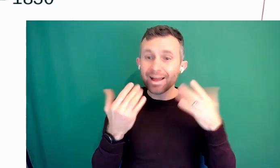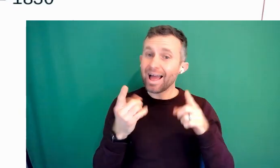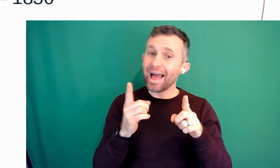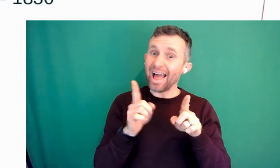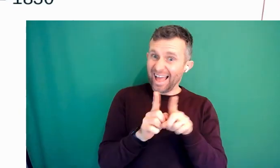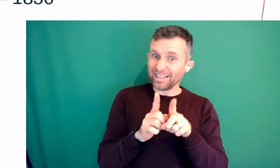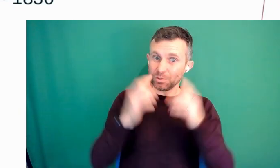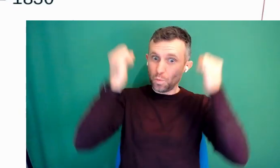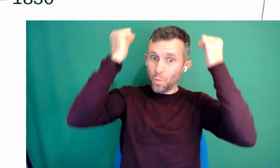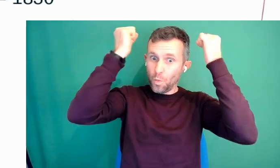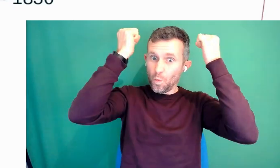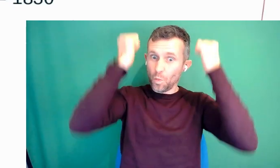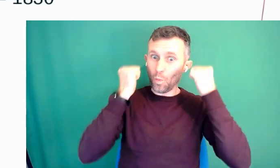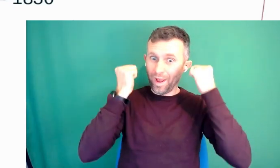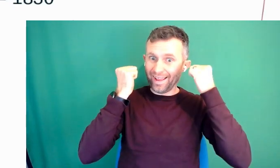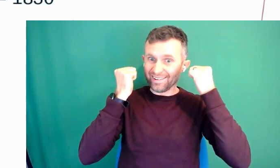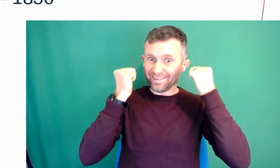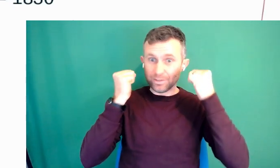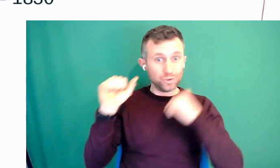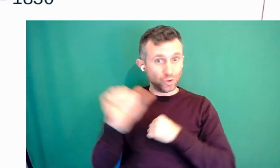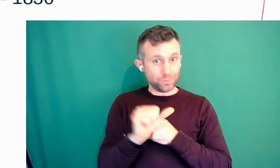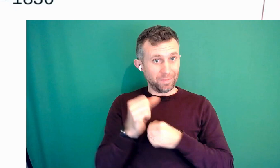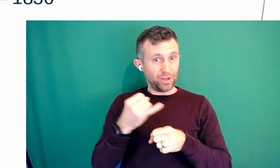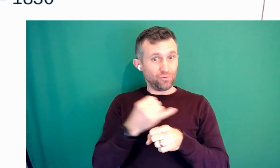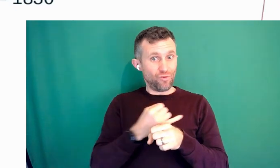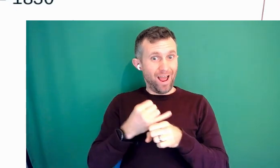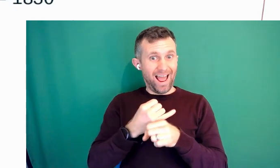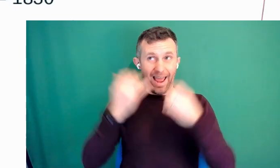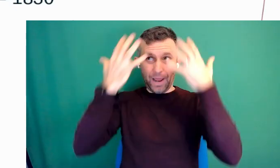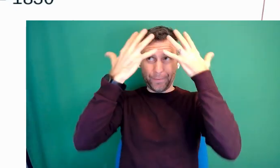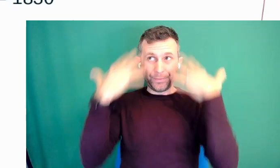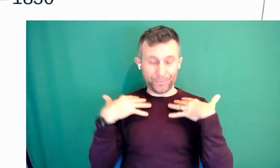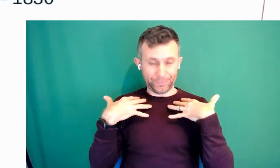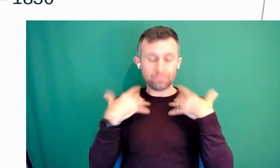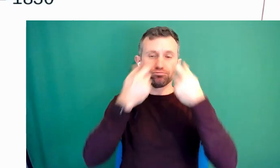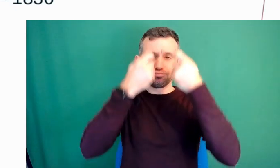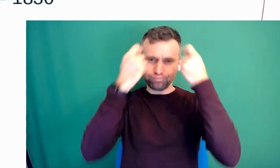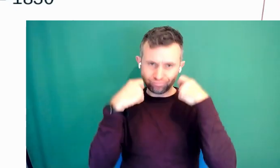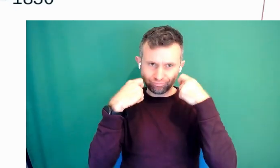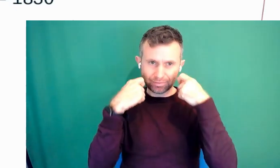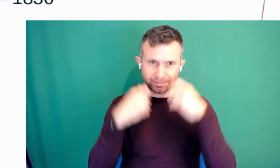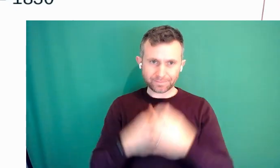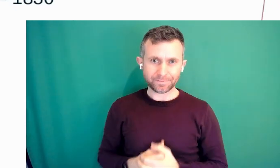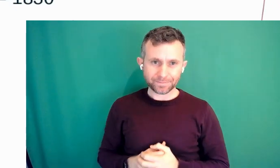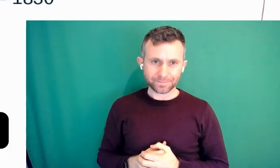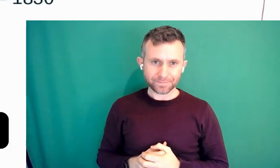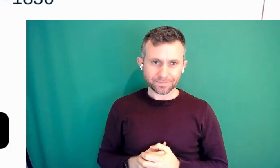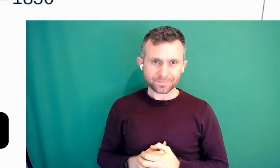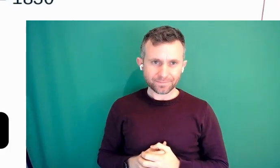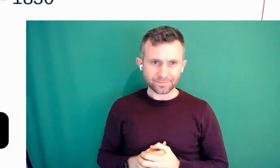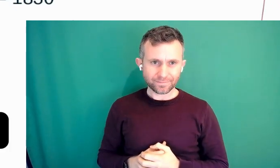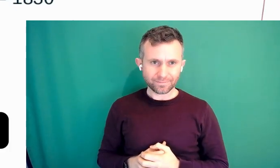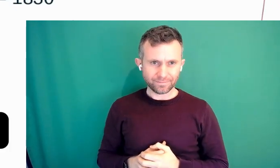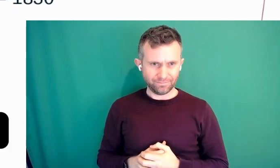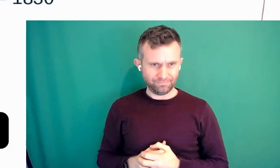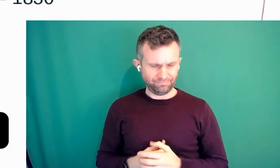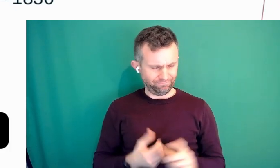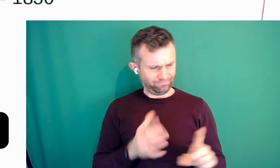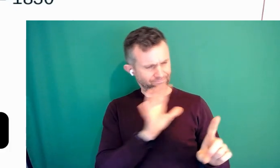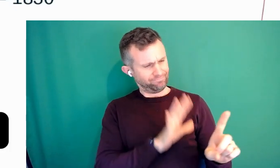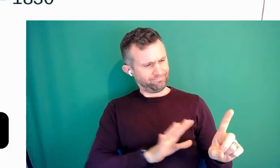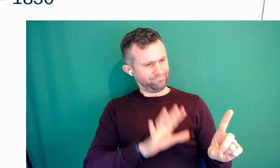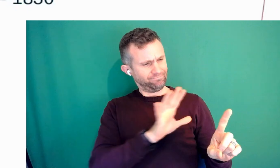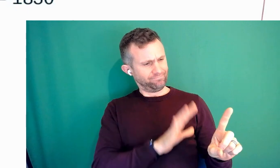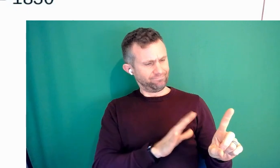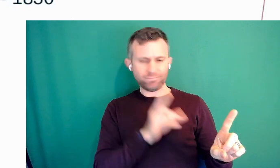learn and fall in love with architecture. Soane impressed Dance so much that he was offered a place at the Royal